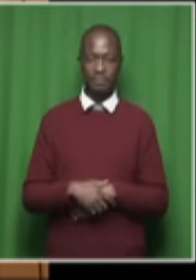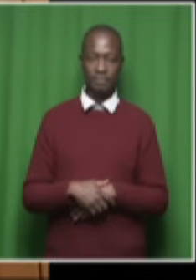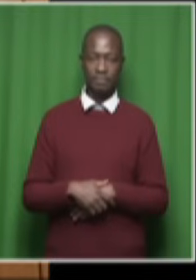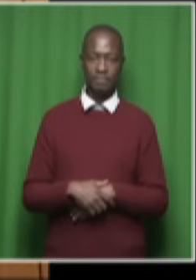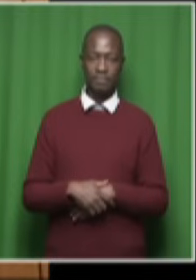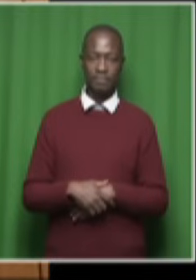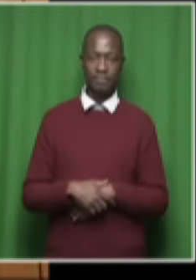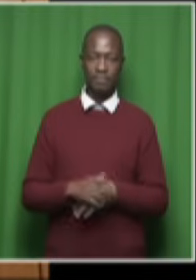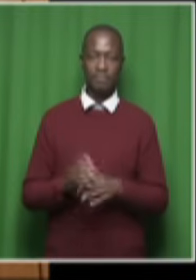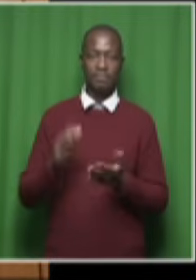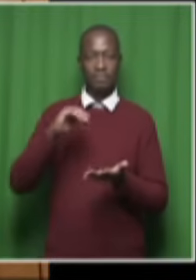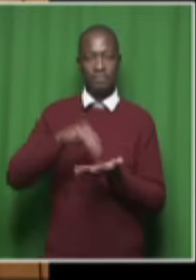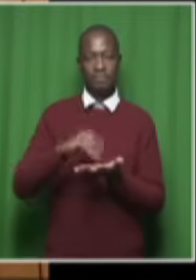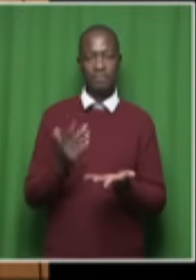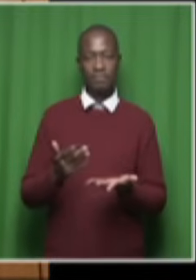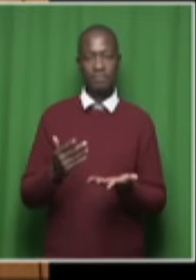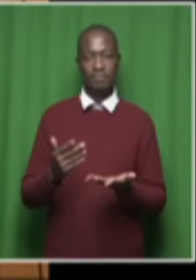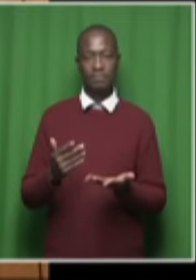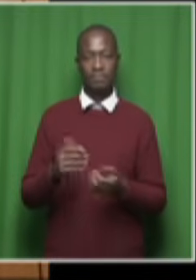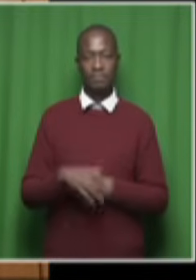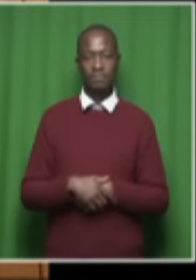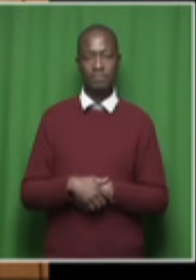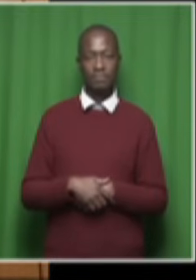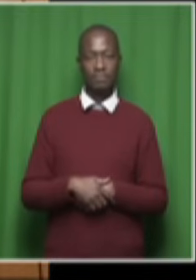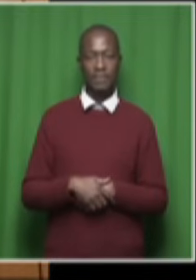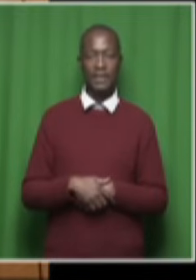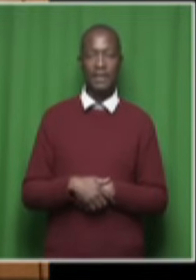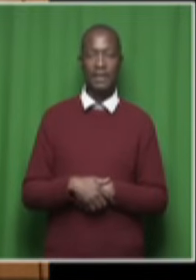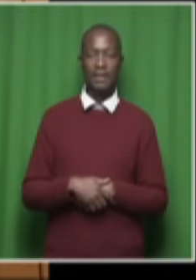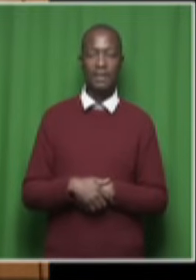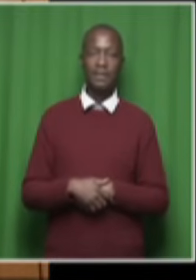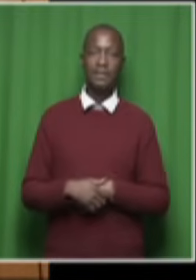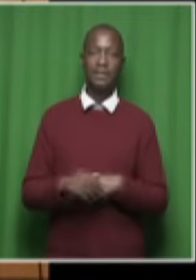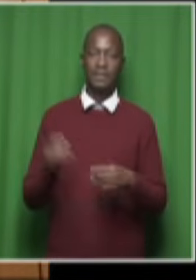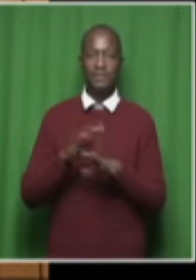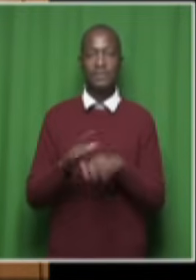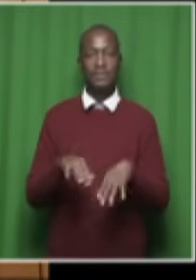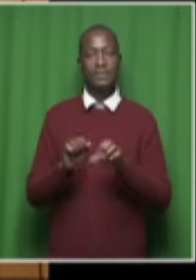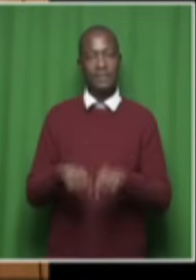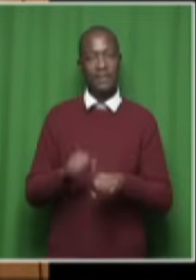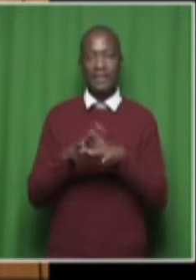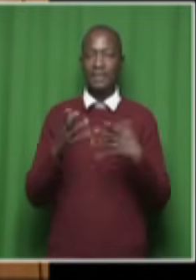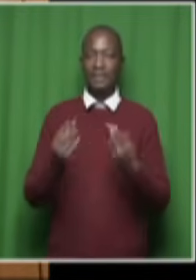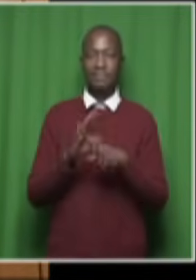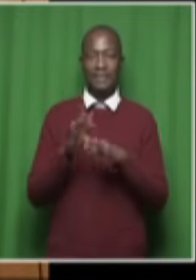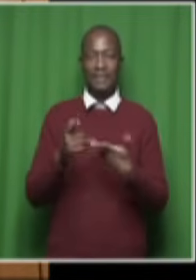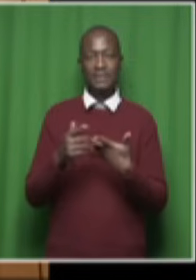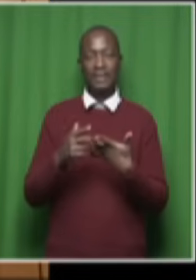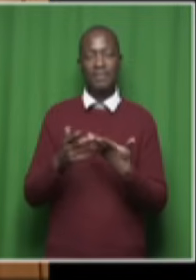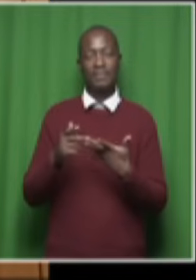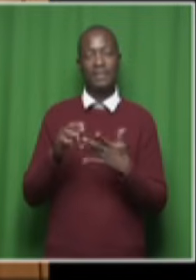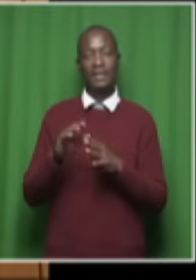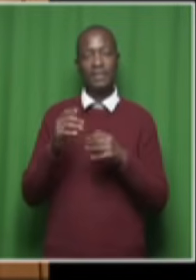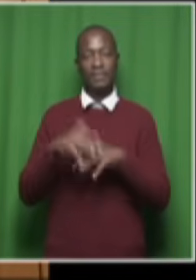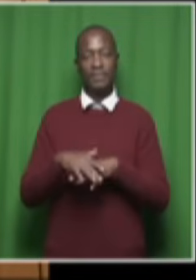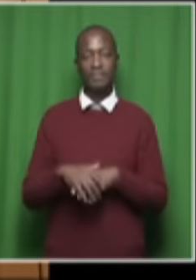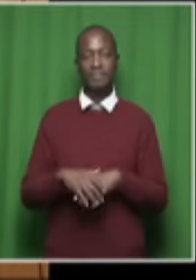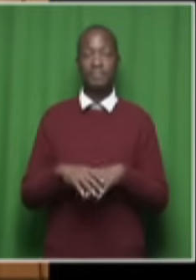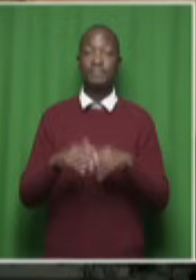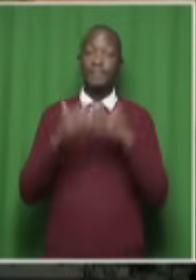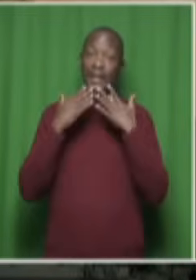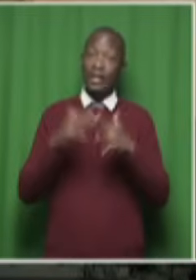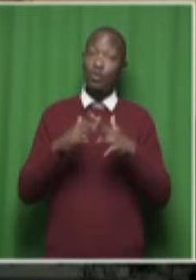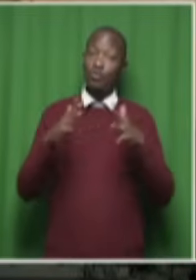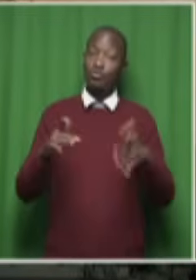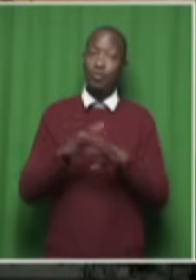towards getting, cleaner bulk. It must have a positive effect as you can think. All right. Thank